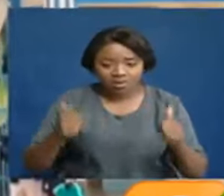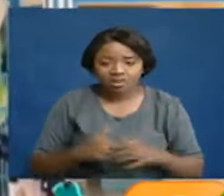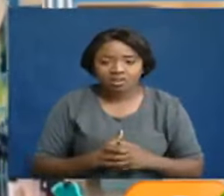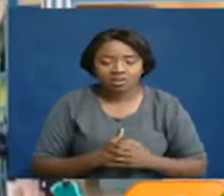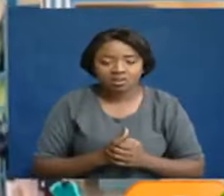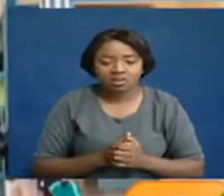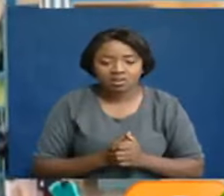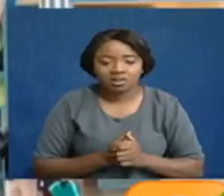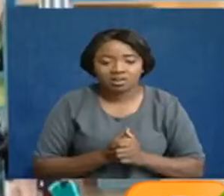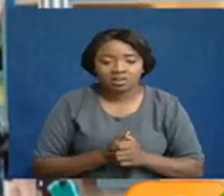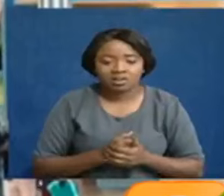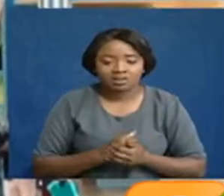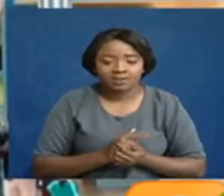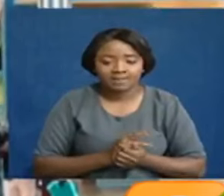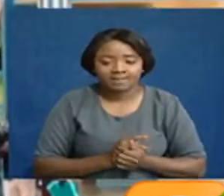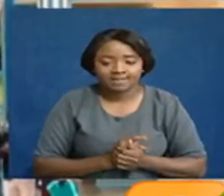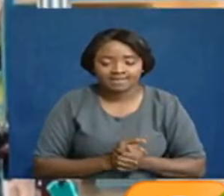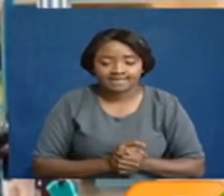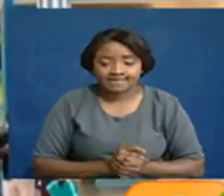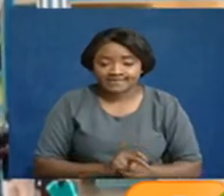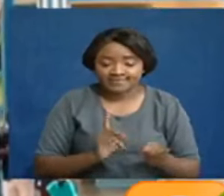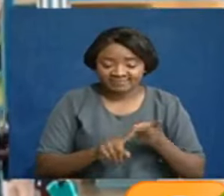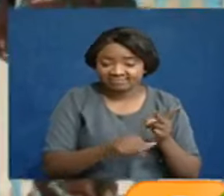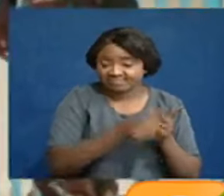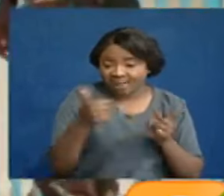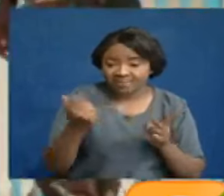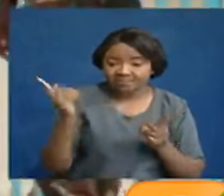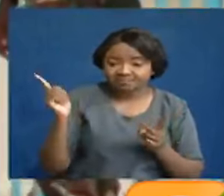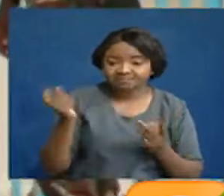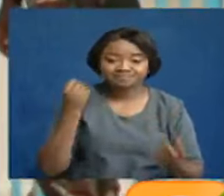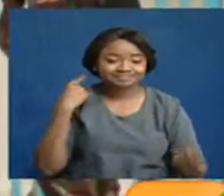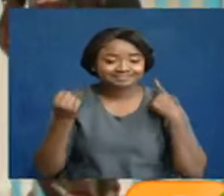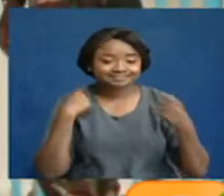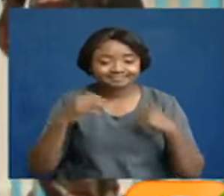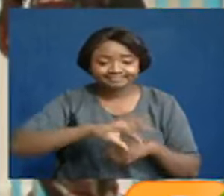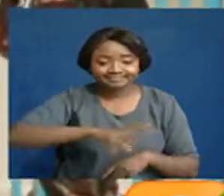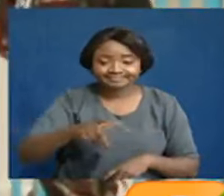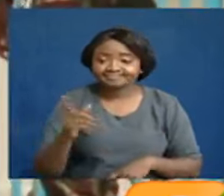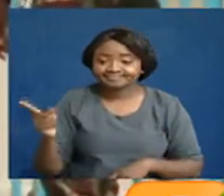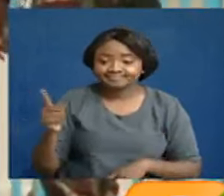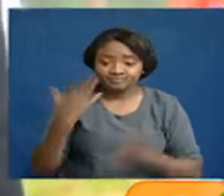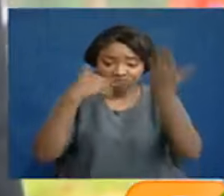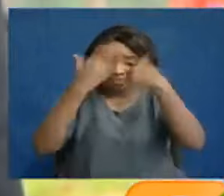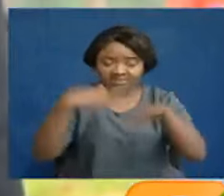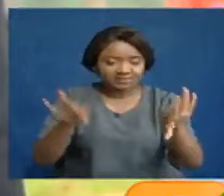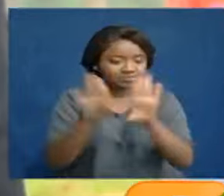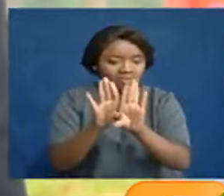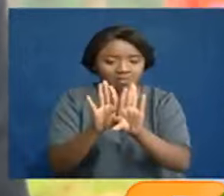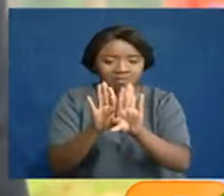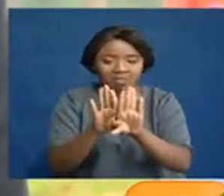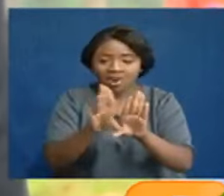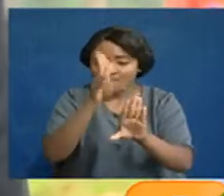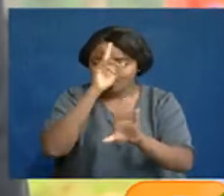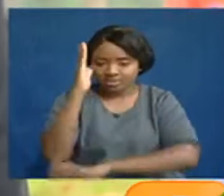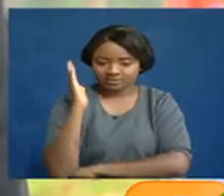It is the same script at the University of Kabianga in Kericho County. The gates here closed and under tight security from police